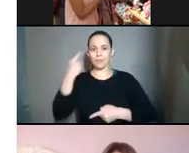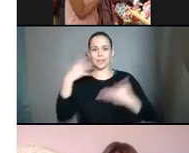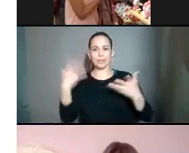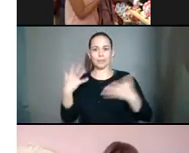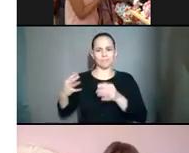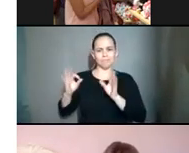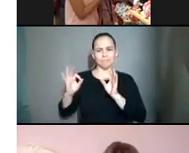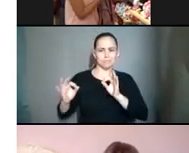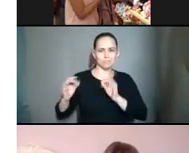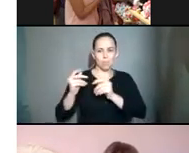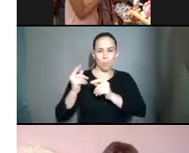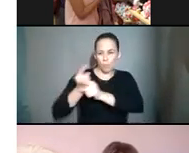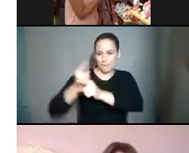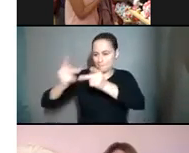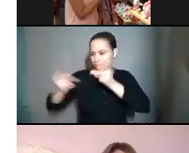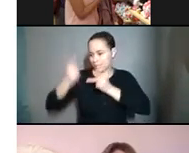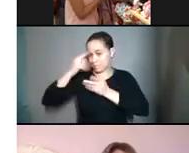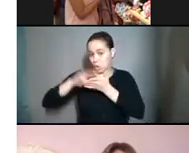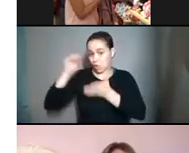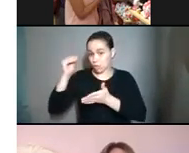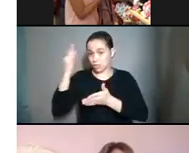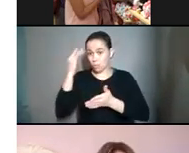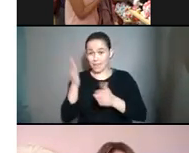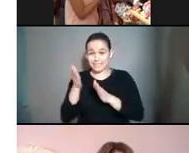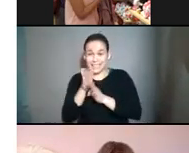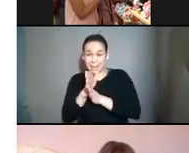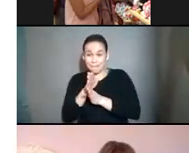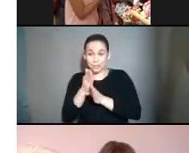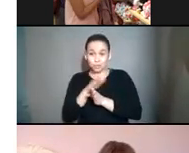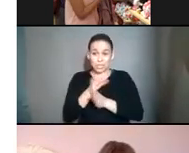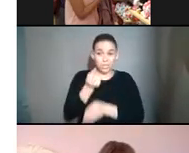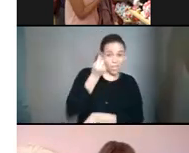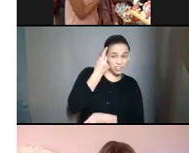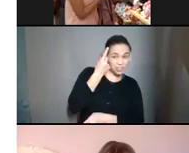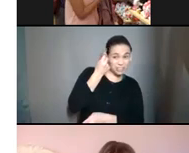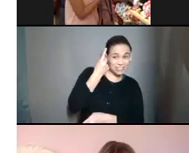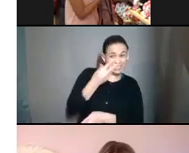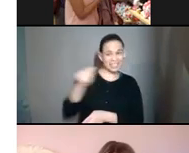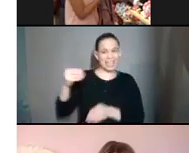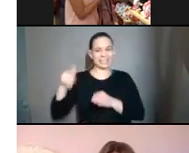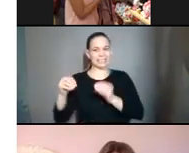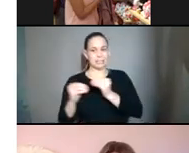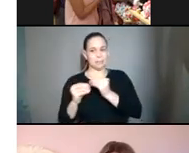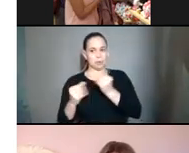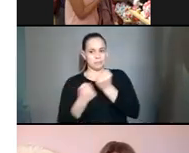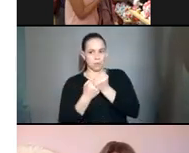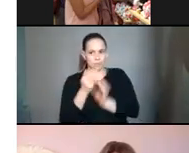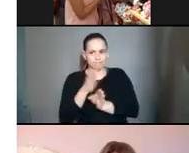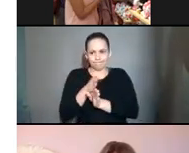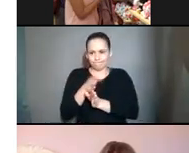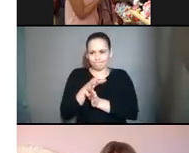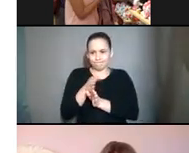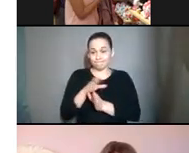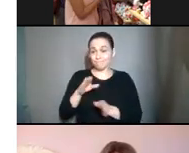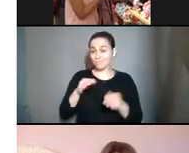falls right in between understanding and needing some support. When your child is at this